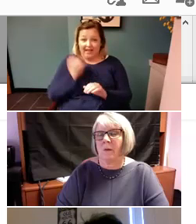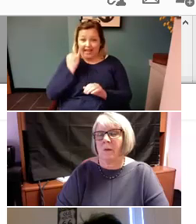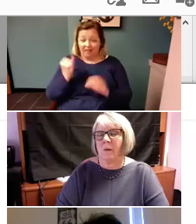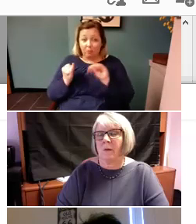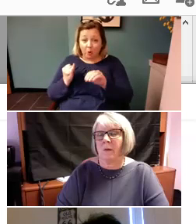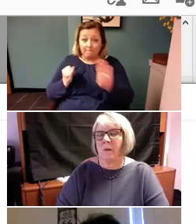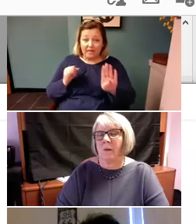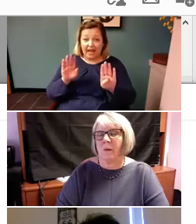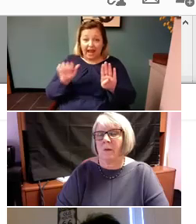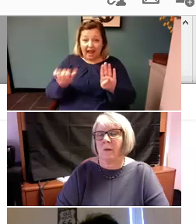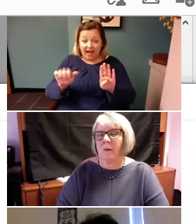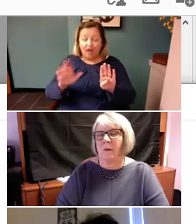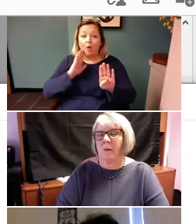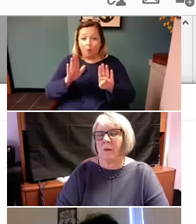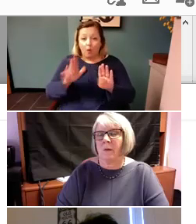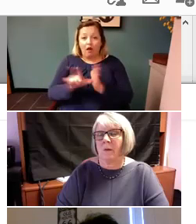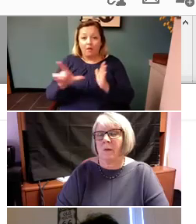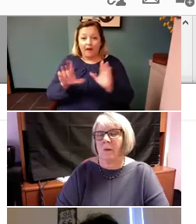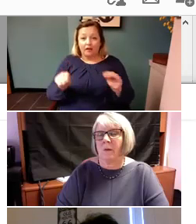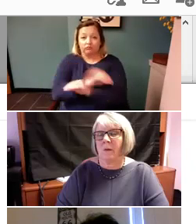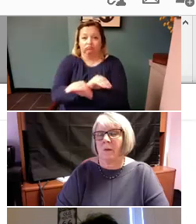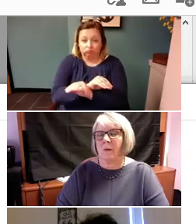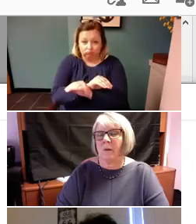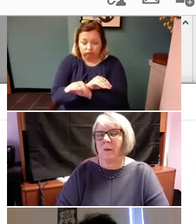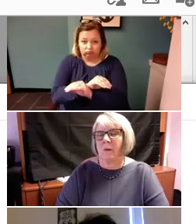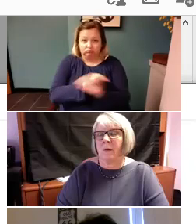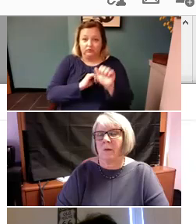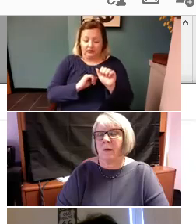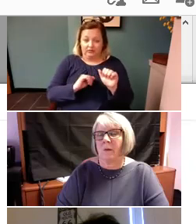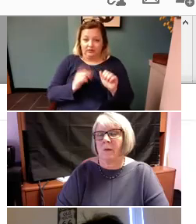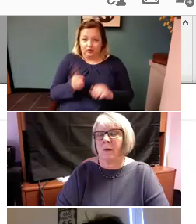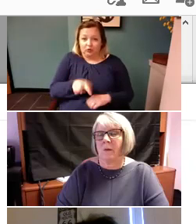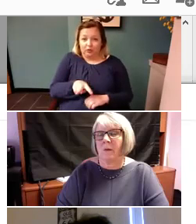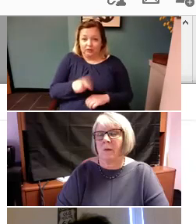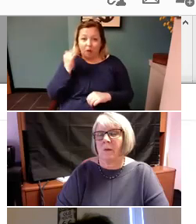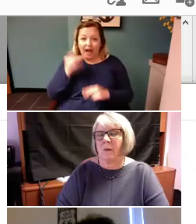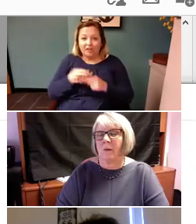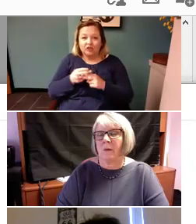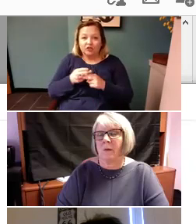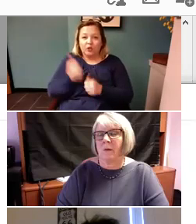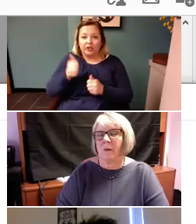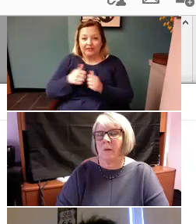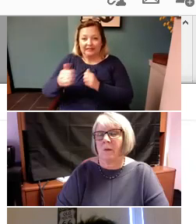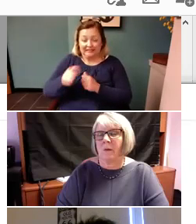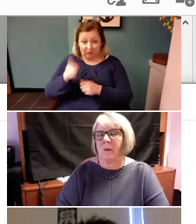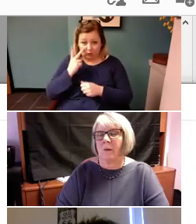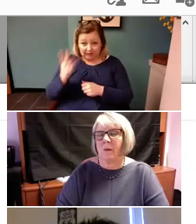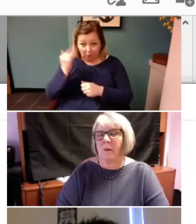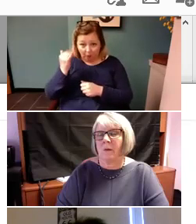priority queue idea make any sense as to why we want a priority queue to actually analyze A before